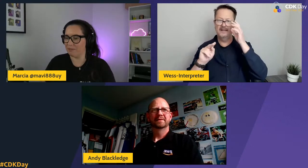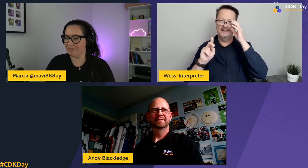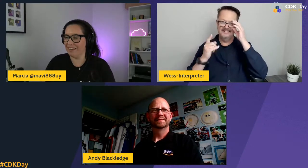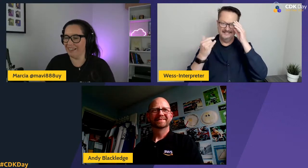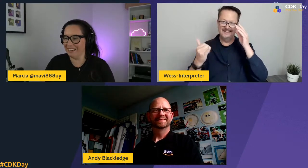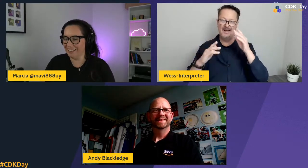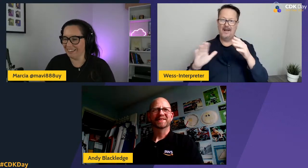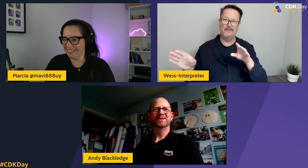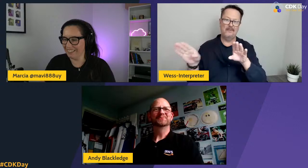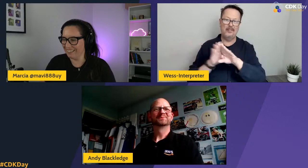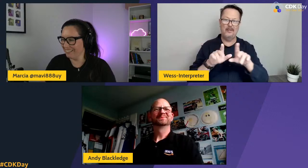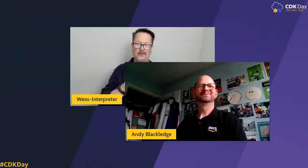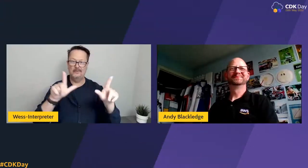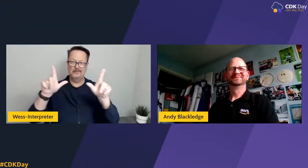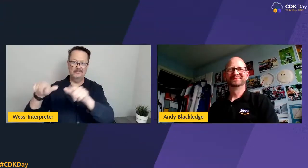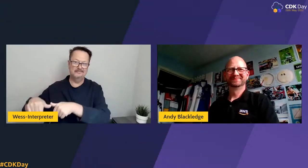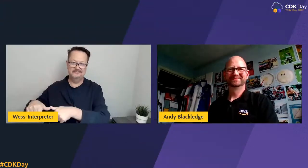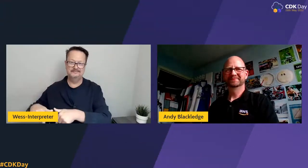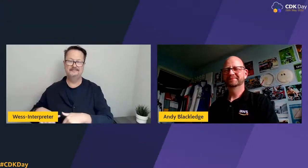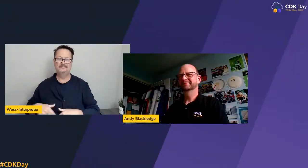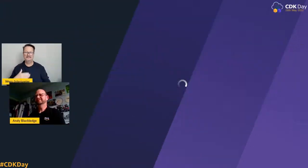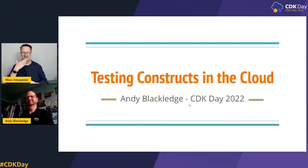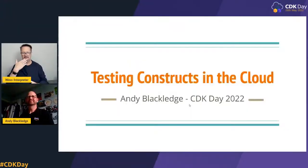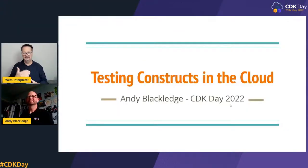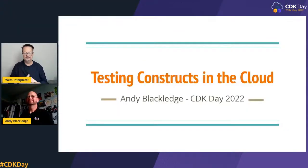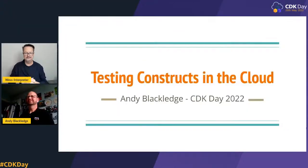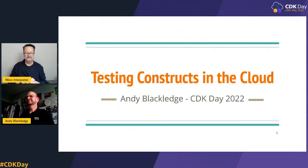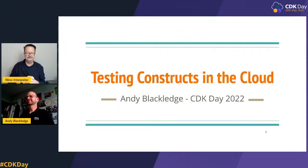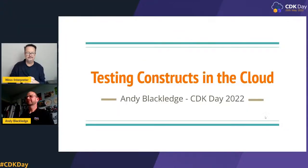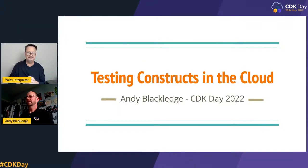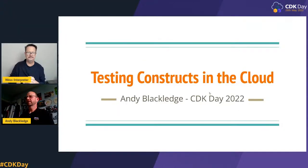here. Thank you.